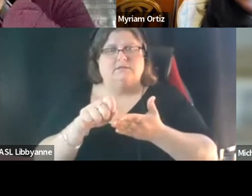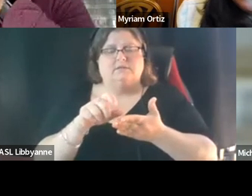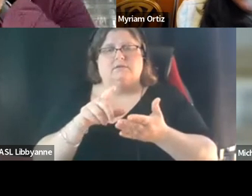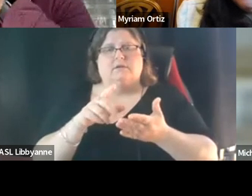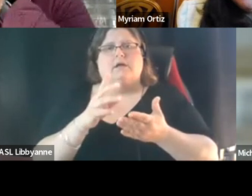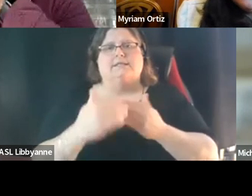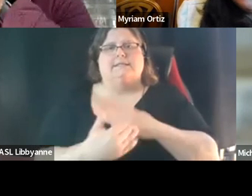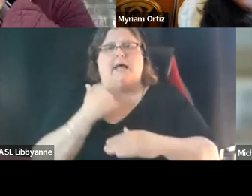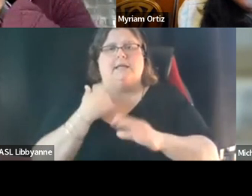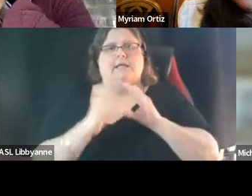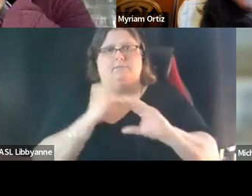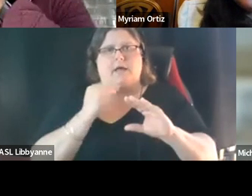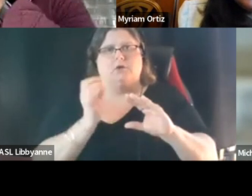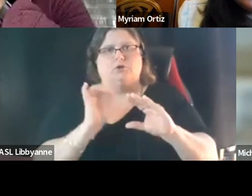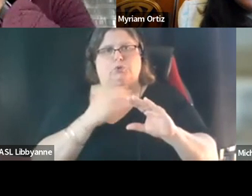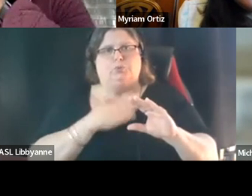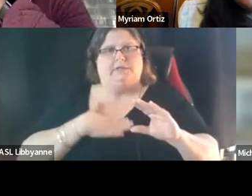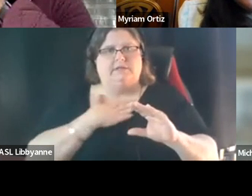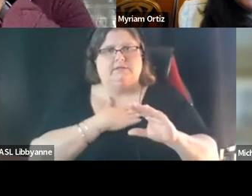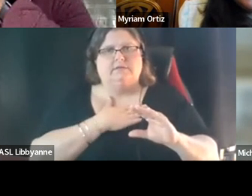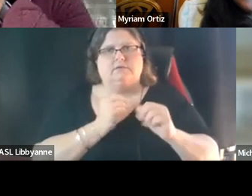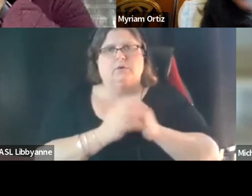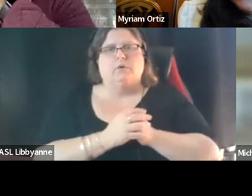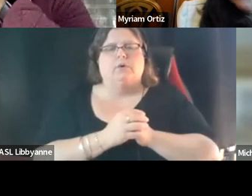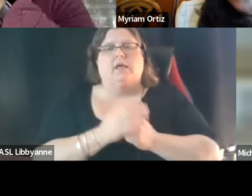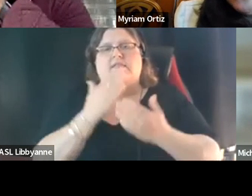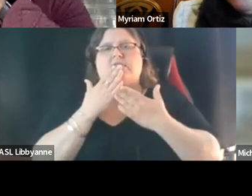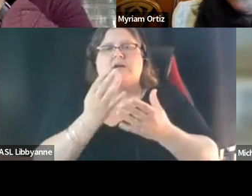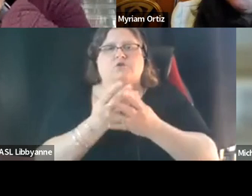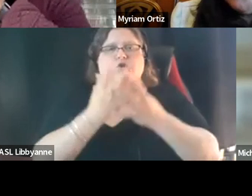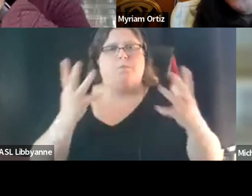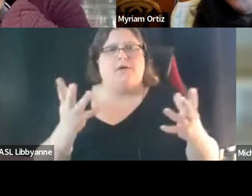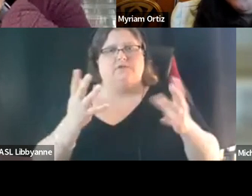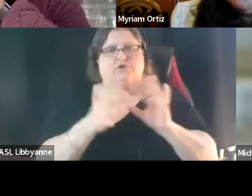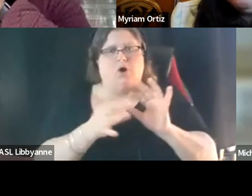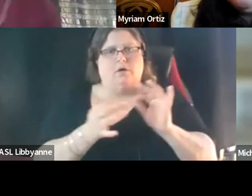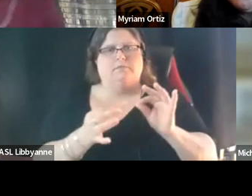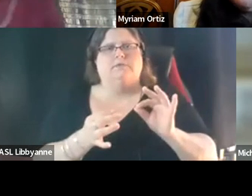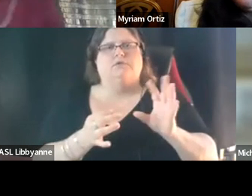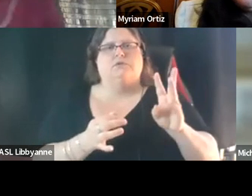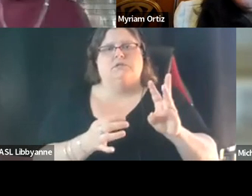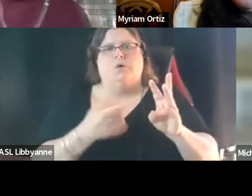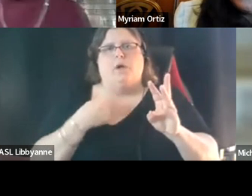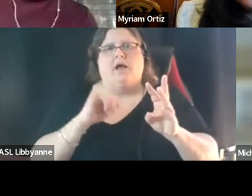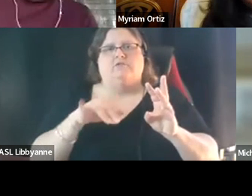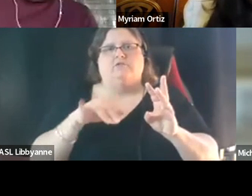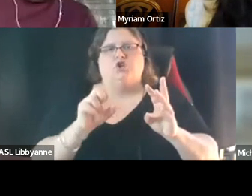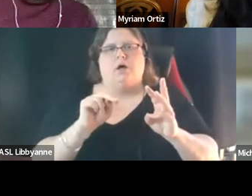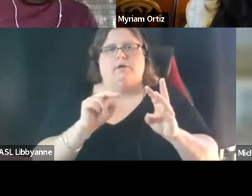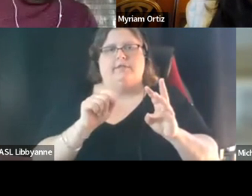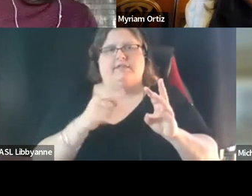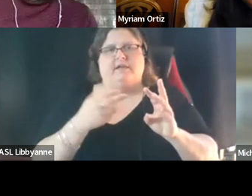can. So thank you so much for your comments. We have Jonathan Riovan